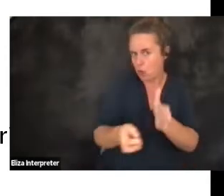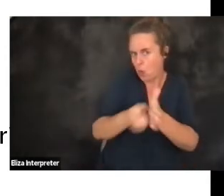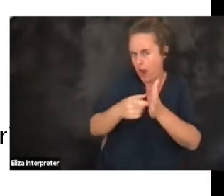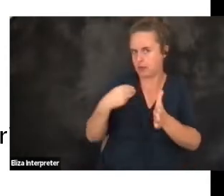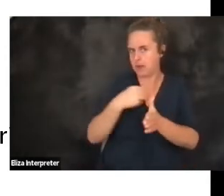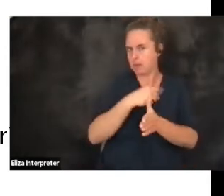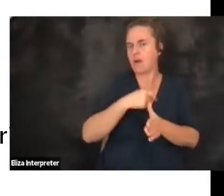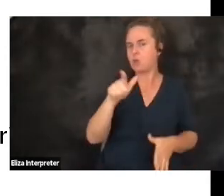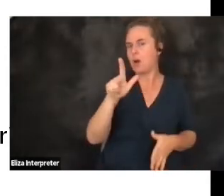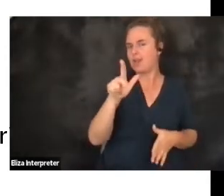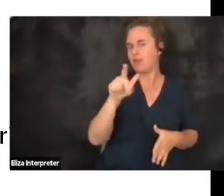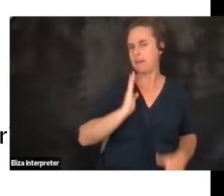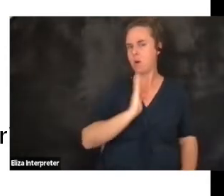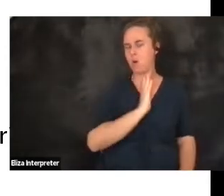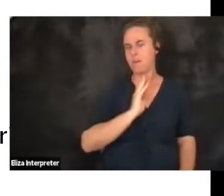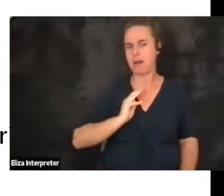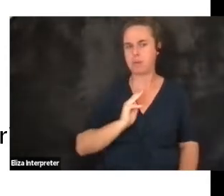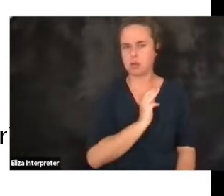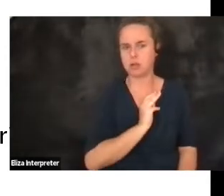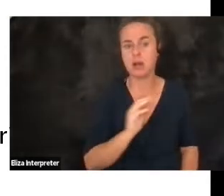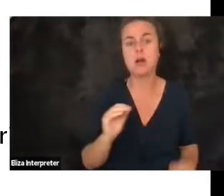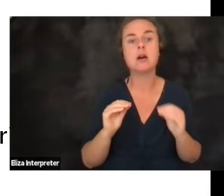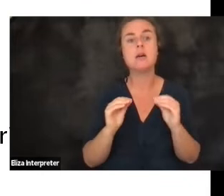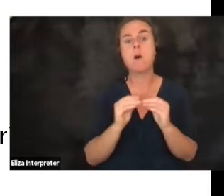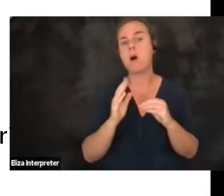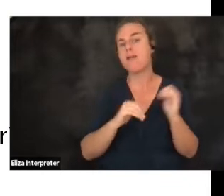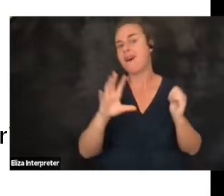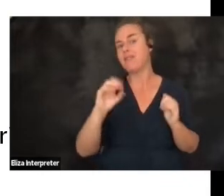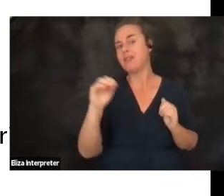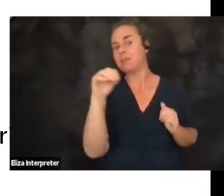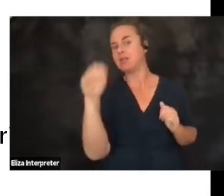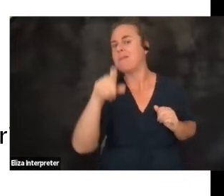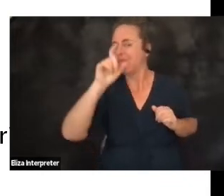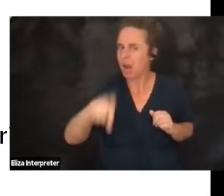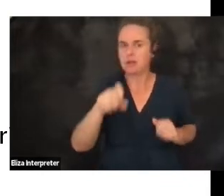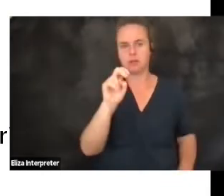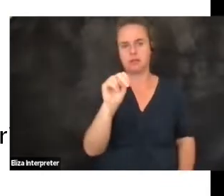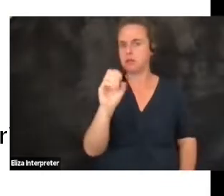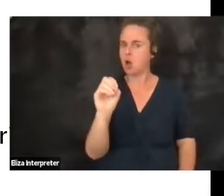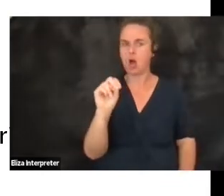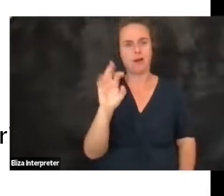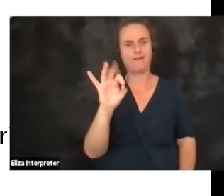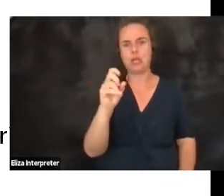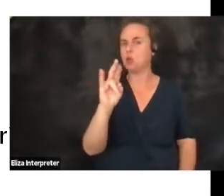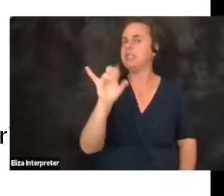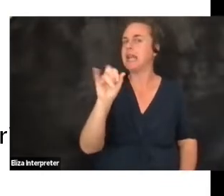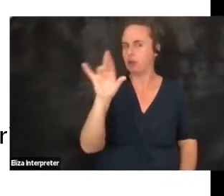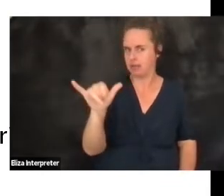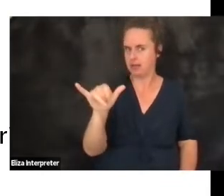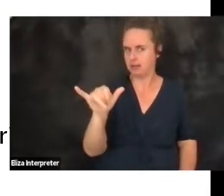23 board members, and more than 50% have to be non-fiduciary. And that means that